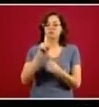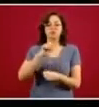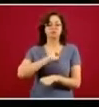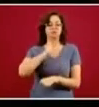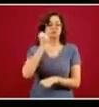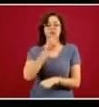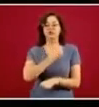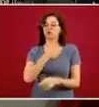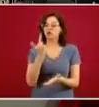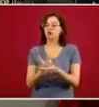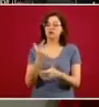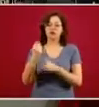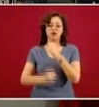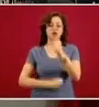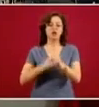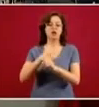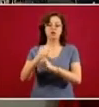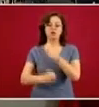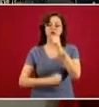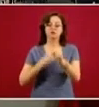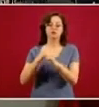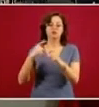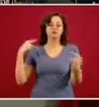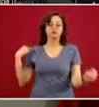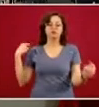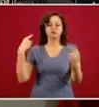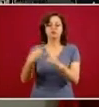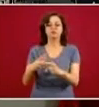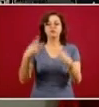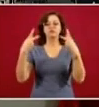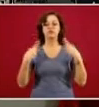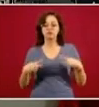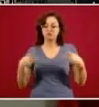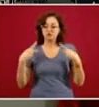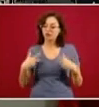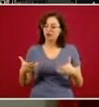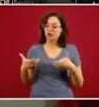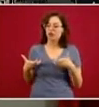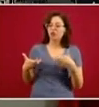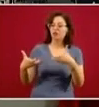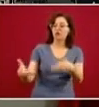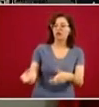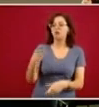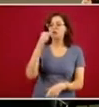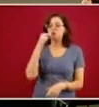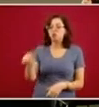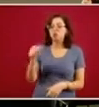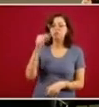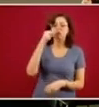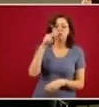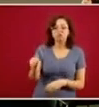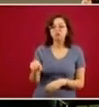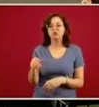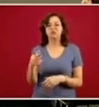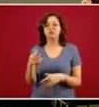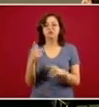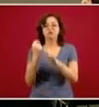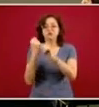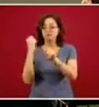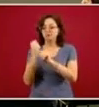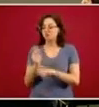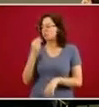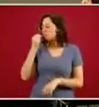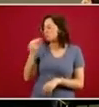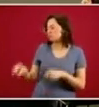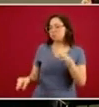the flow of trains, for example? And second question, we have a problem